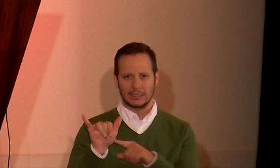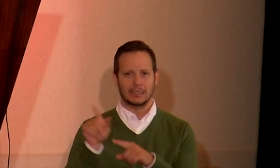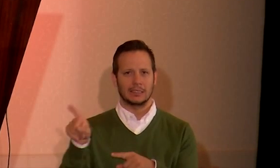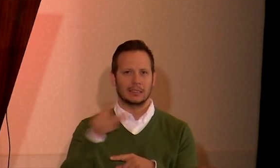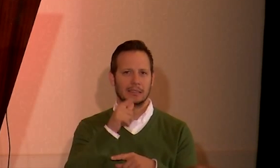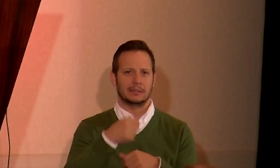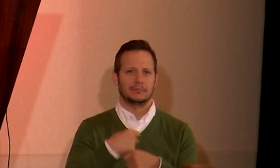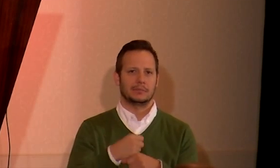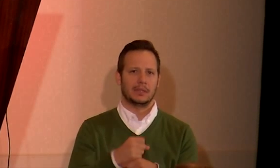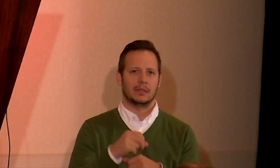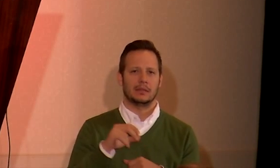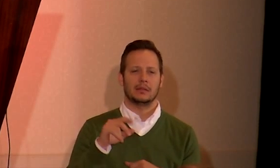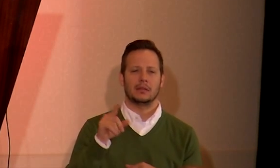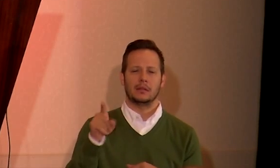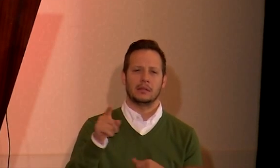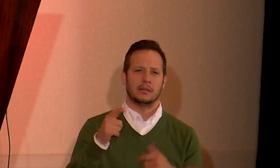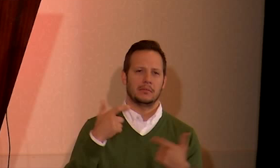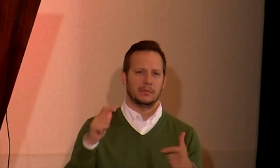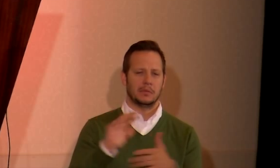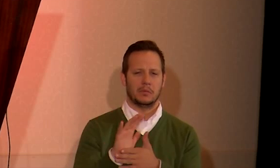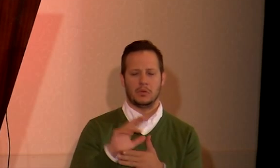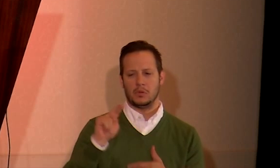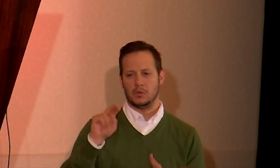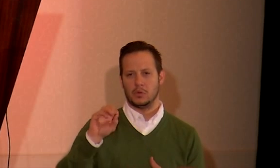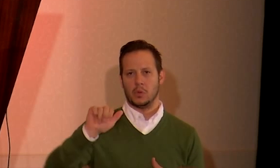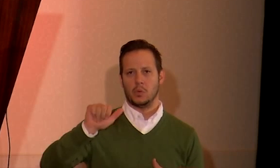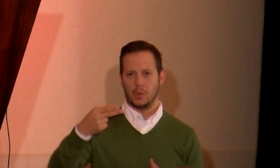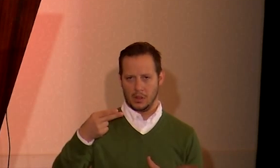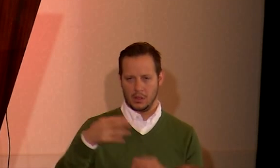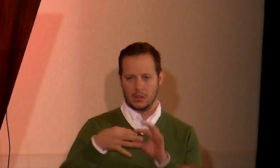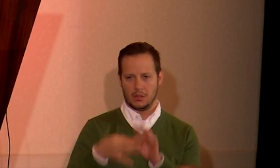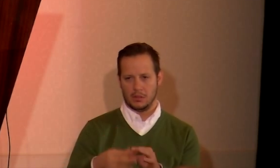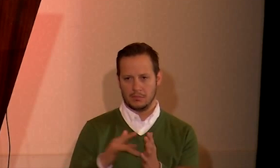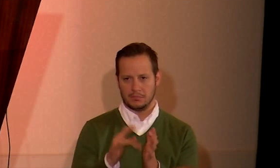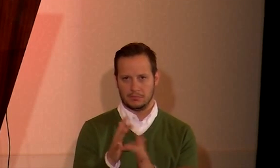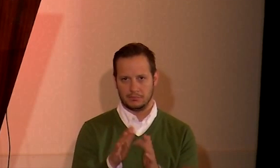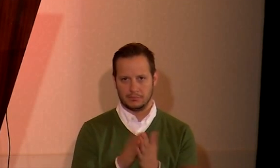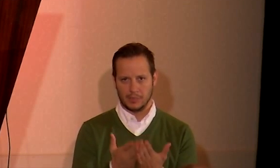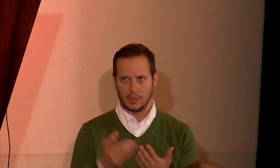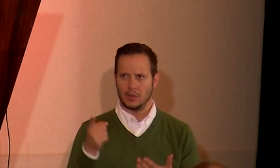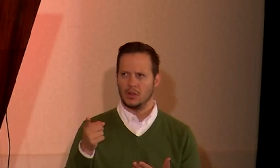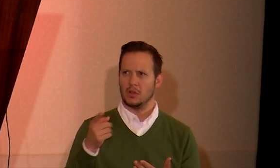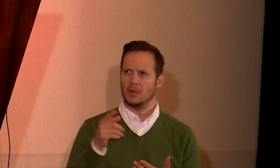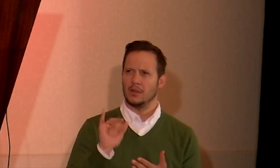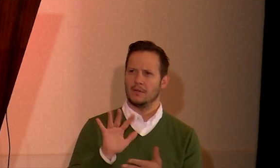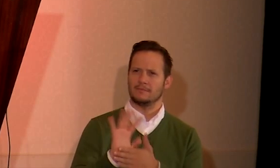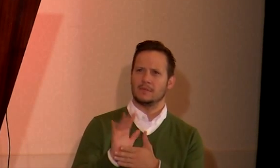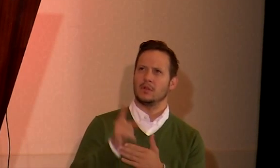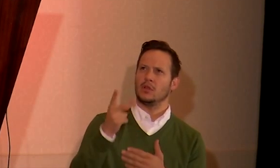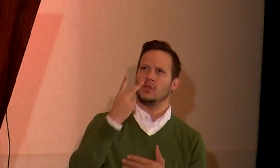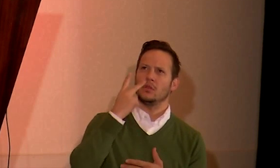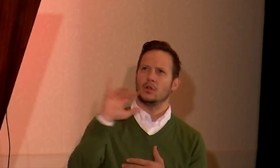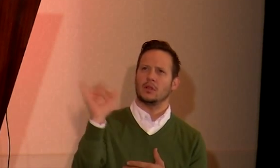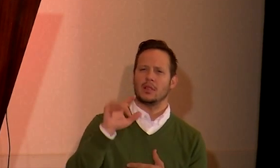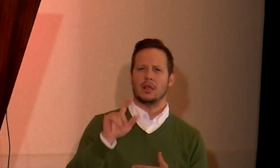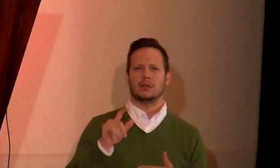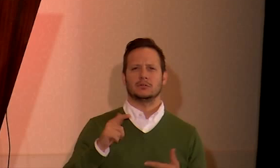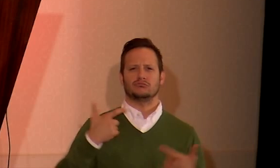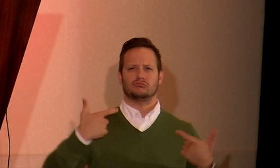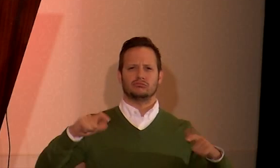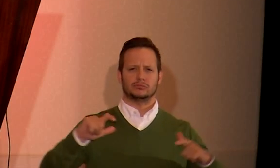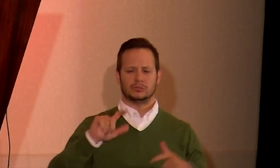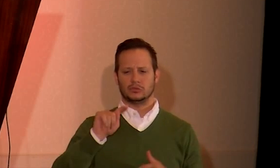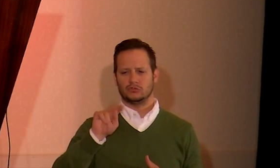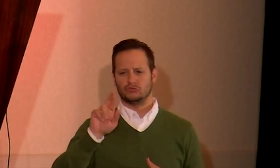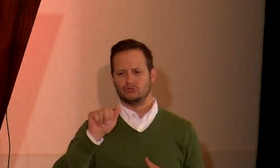the Bible-themed epic Noah, a film in which giant things that looked like transformers made out